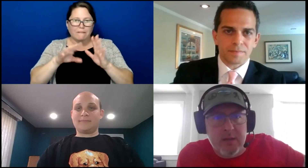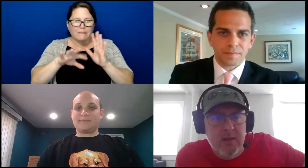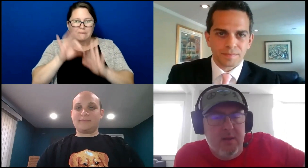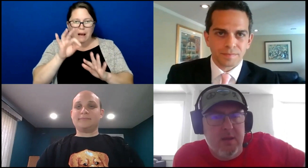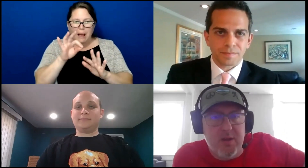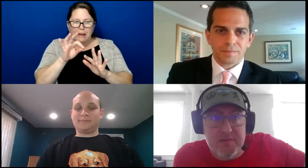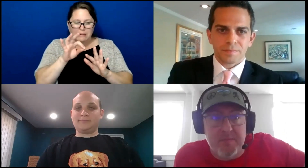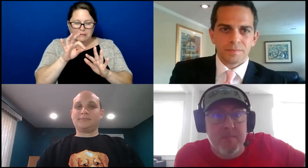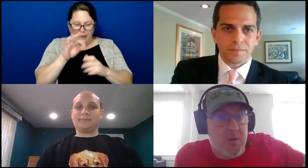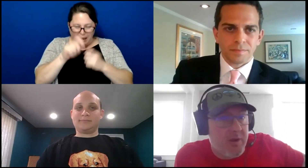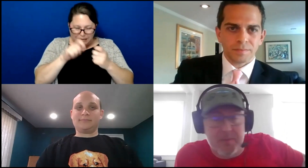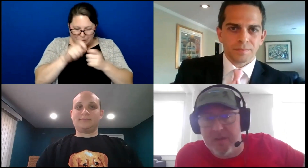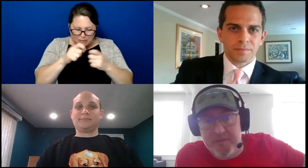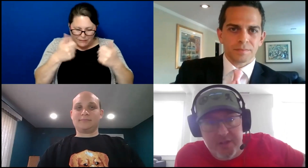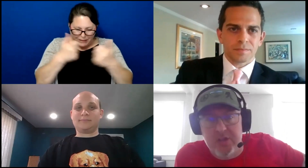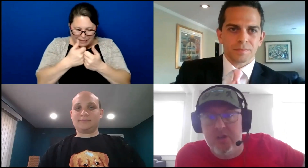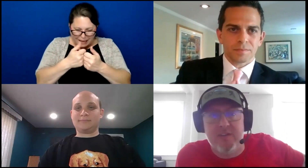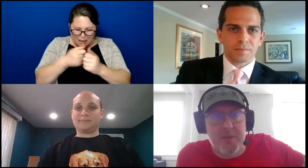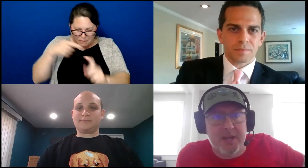fun. You have to make it feel good. You have to make it look